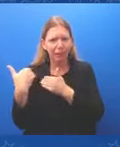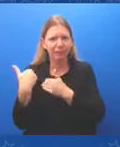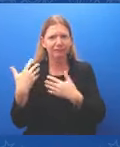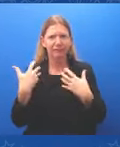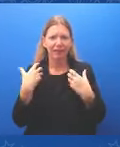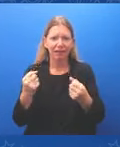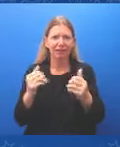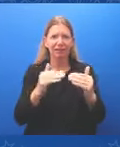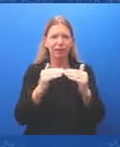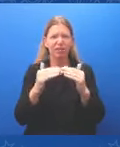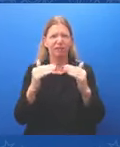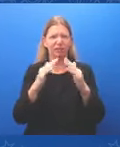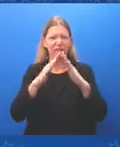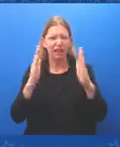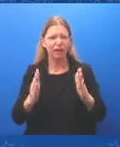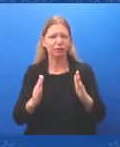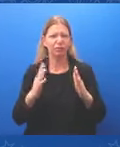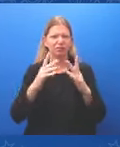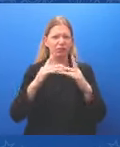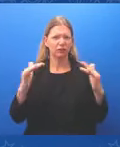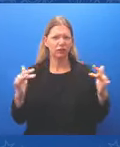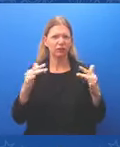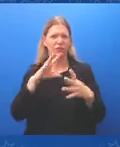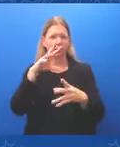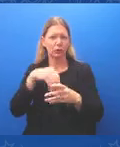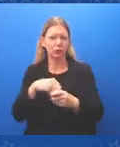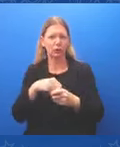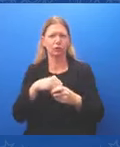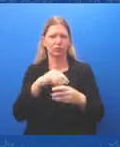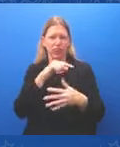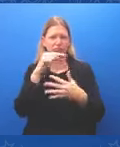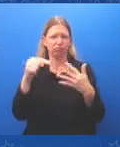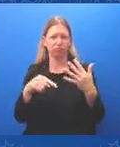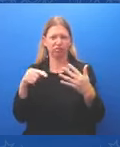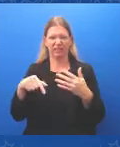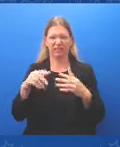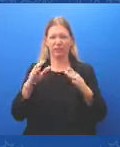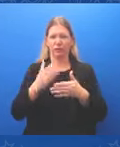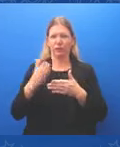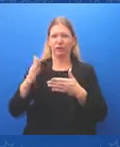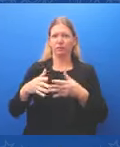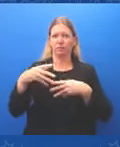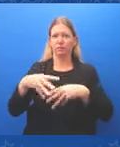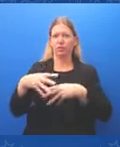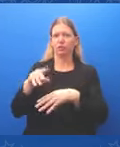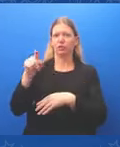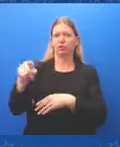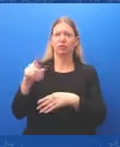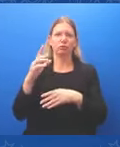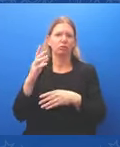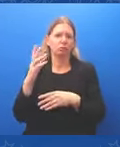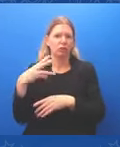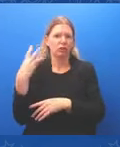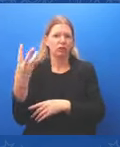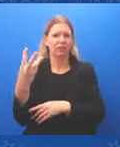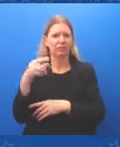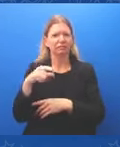not a commemoration, but a continuation. I think that same theme applies to our work, and our work together, Mr.